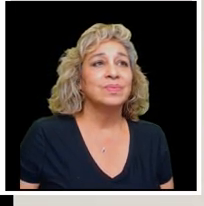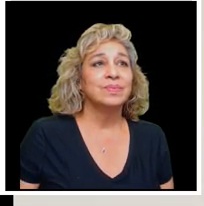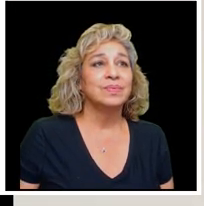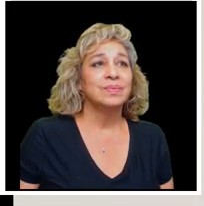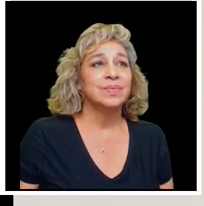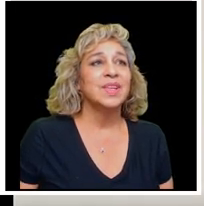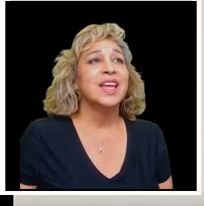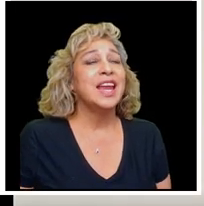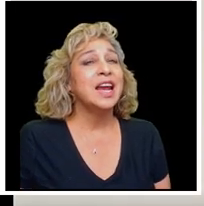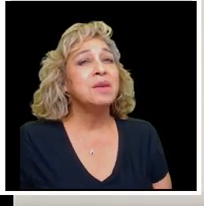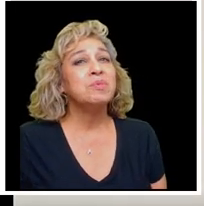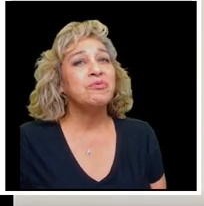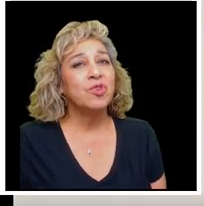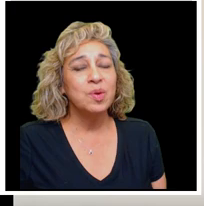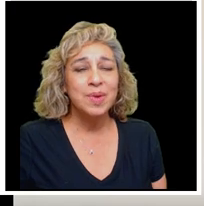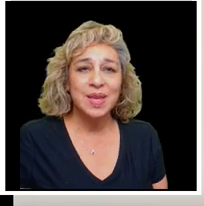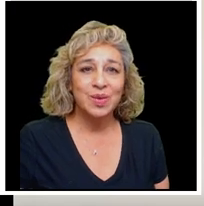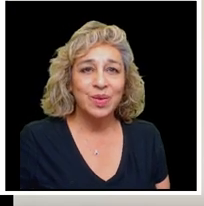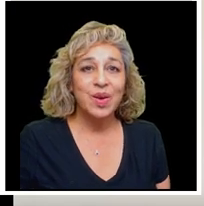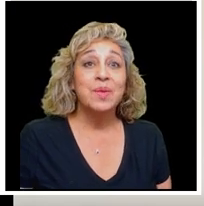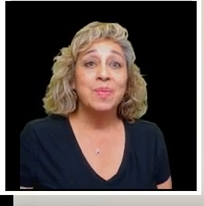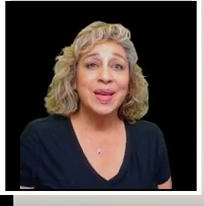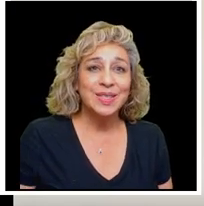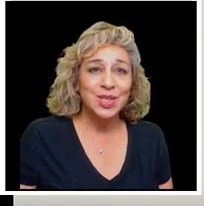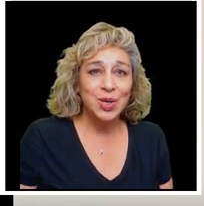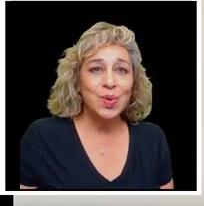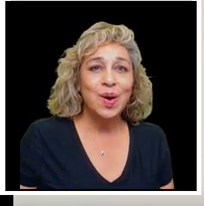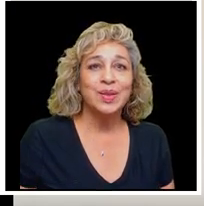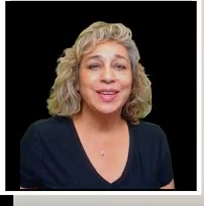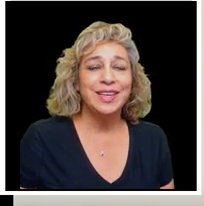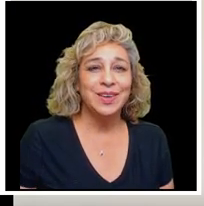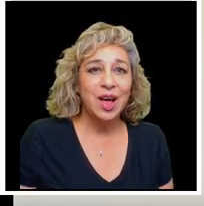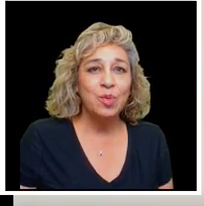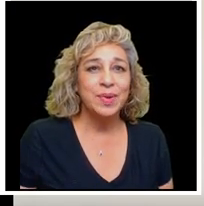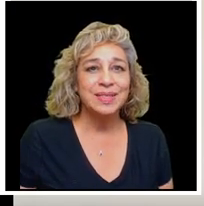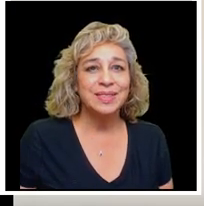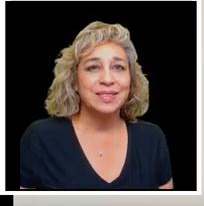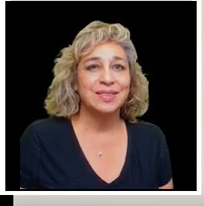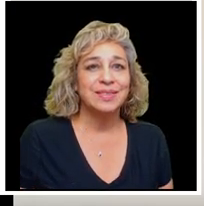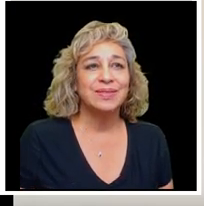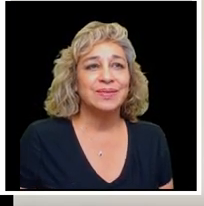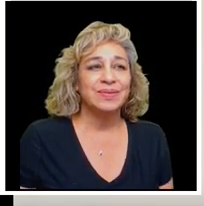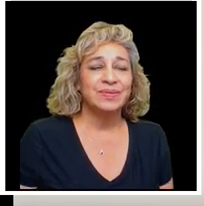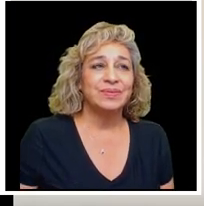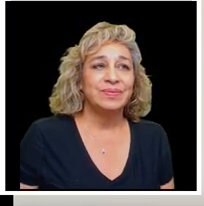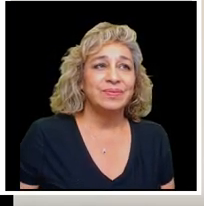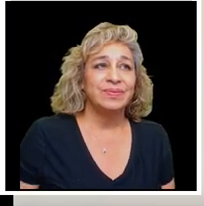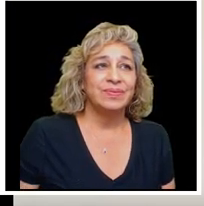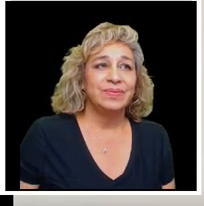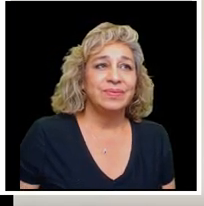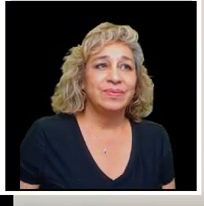and I am informing you because you all need to help us